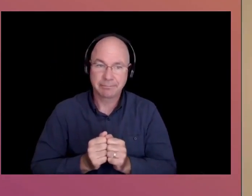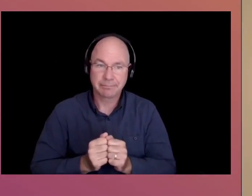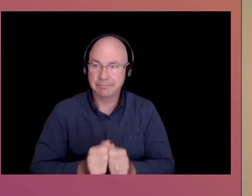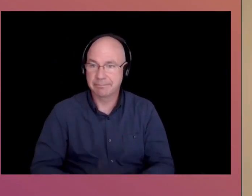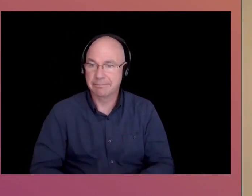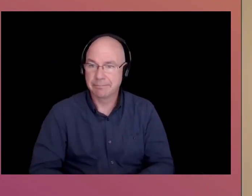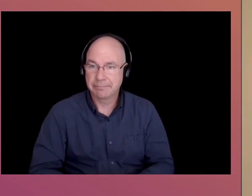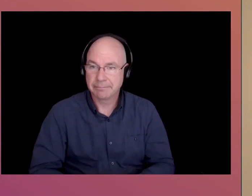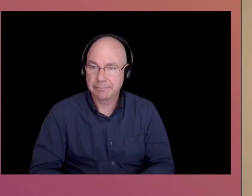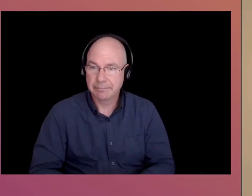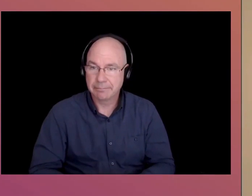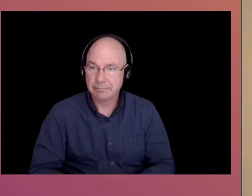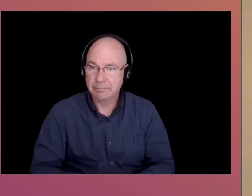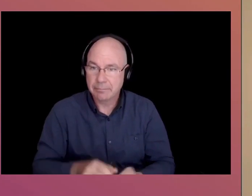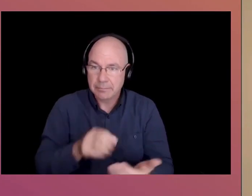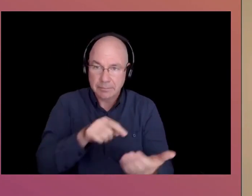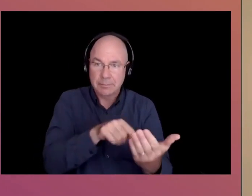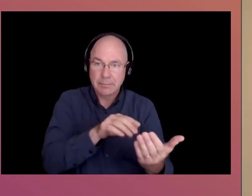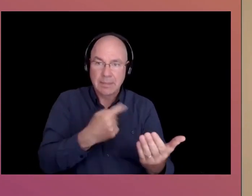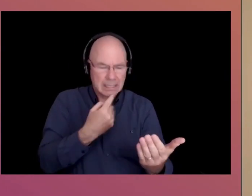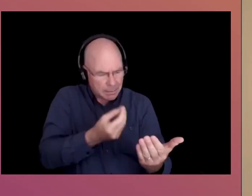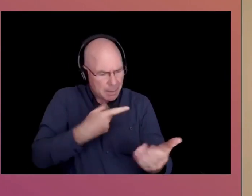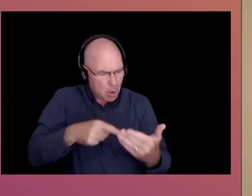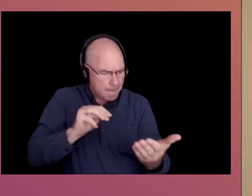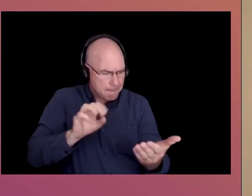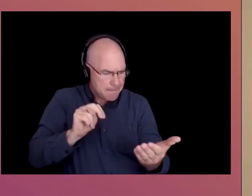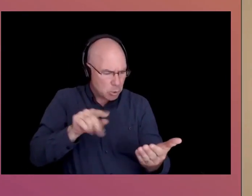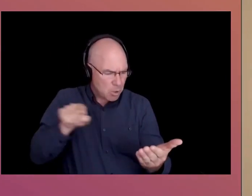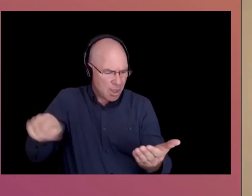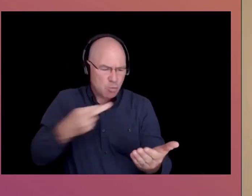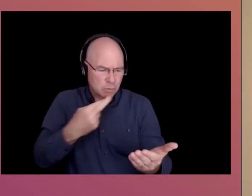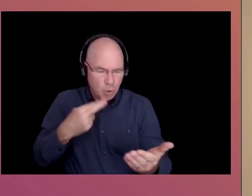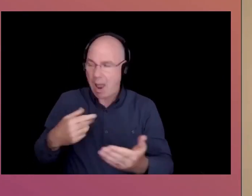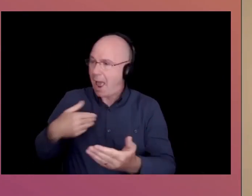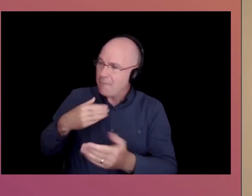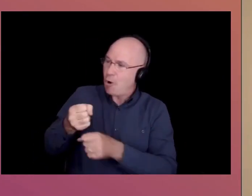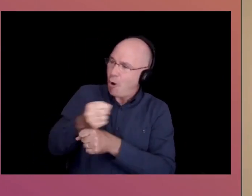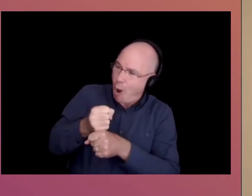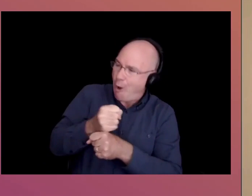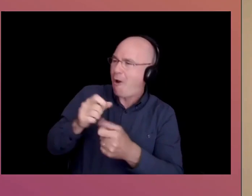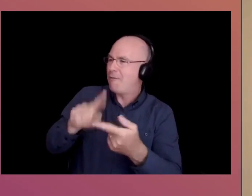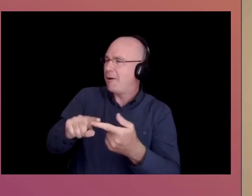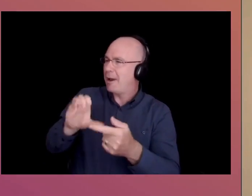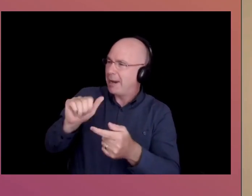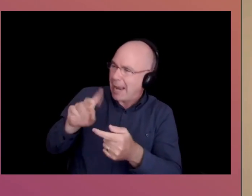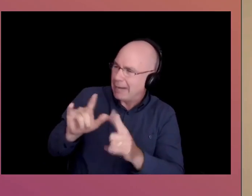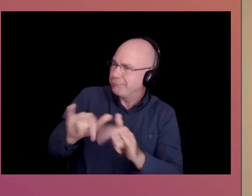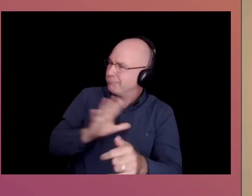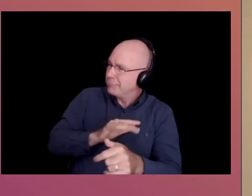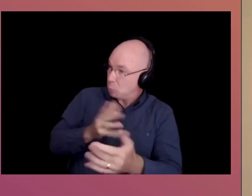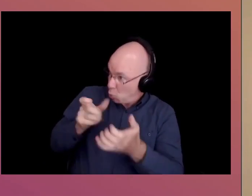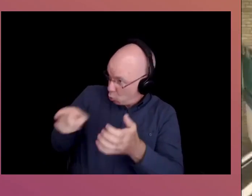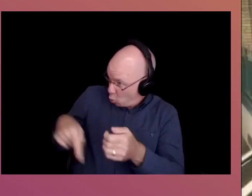Tell me about the menu at the Gates Cafe. Their specialties are iced coffee and cappuccino. Do you want to navigate there? Yes,